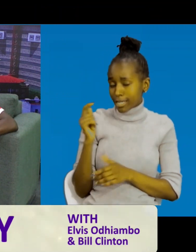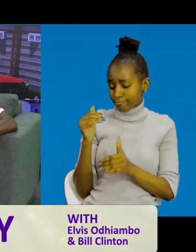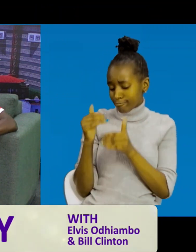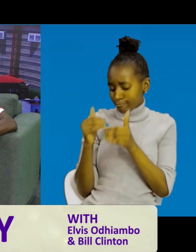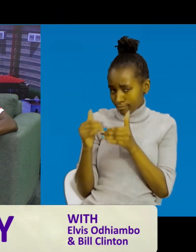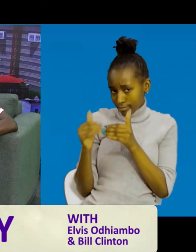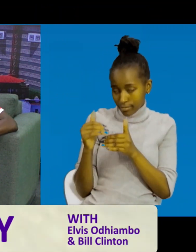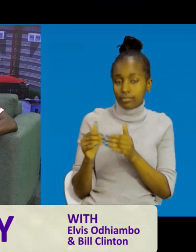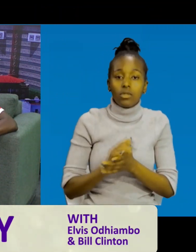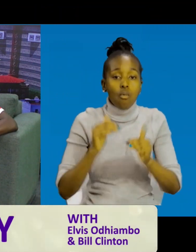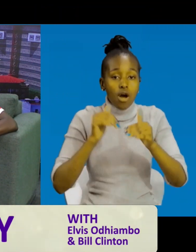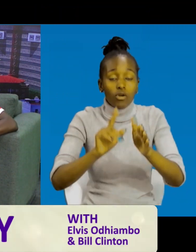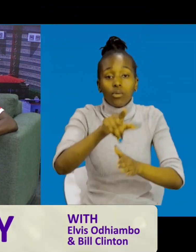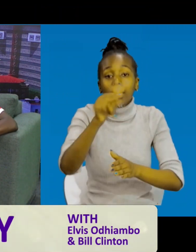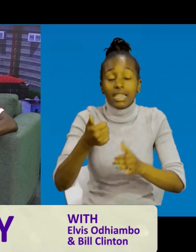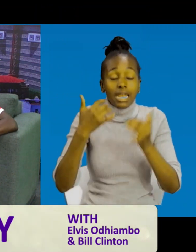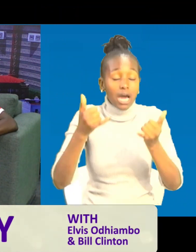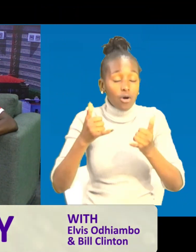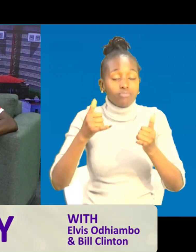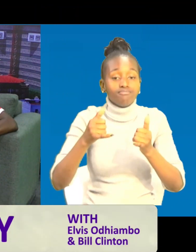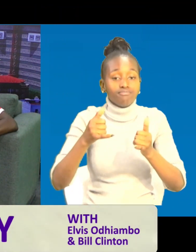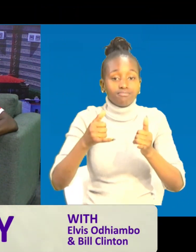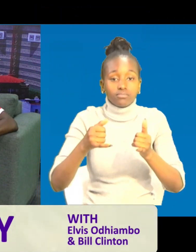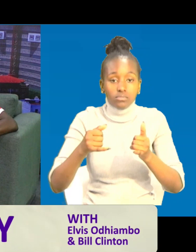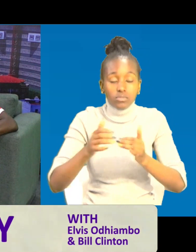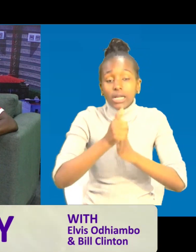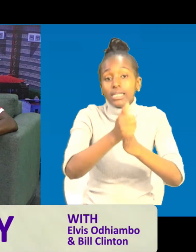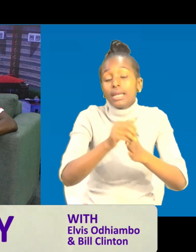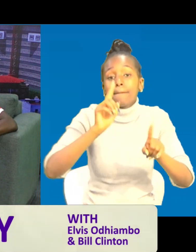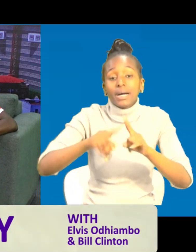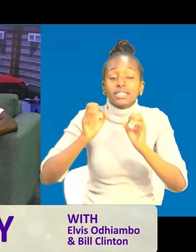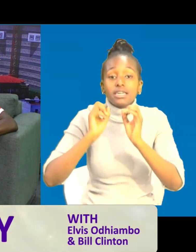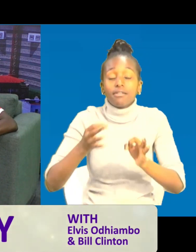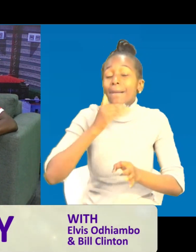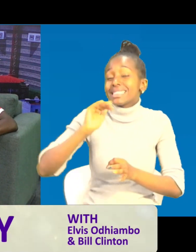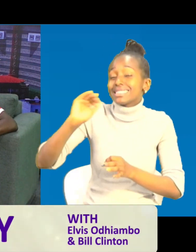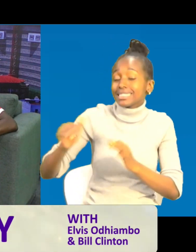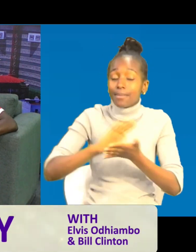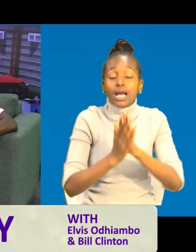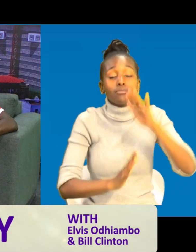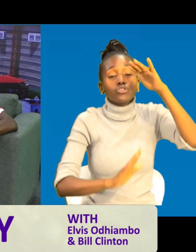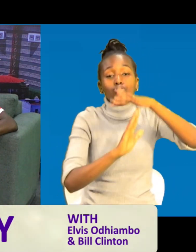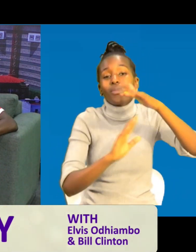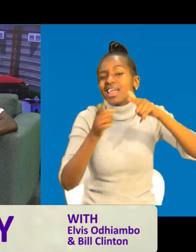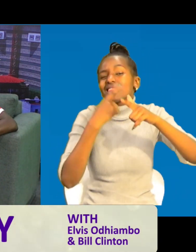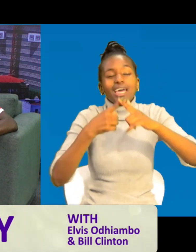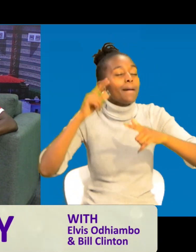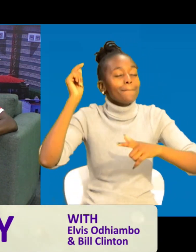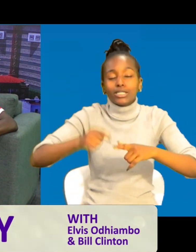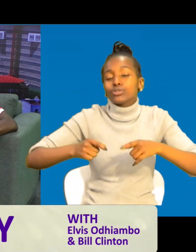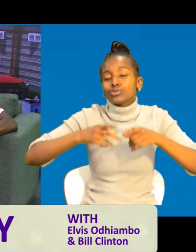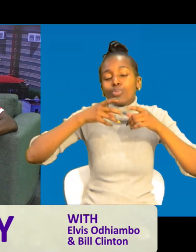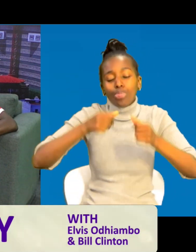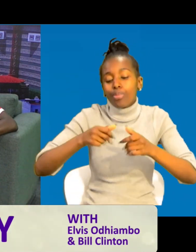is concerned. Right now they are leading, and we know very well once Manchester City sit on top of the table, then they're definitely hard